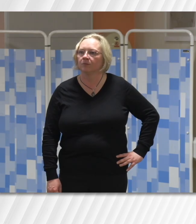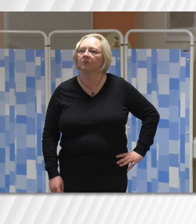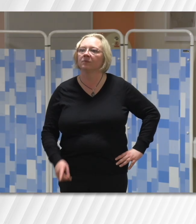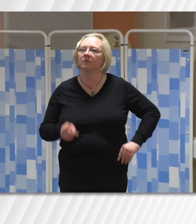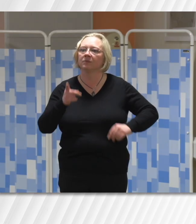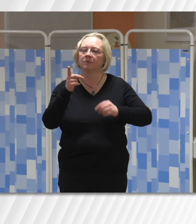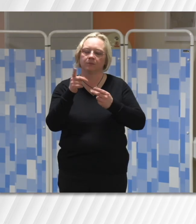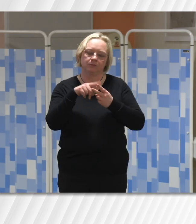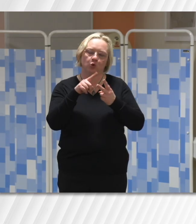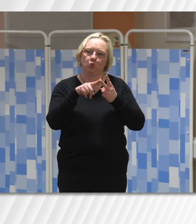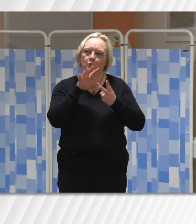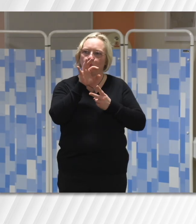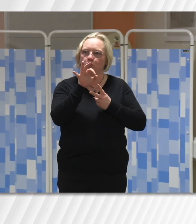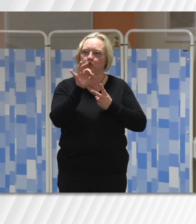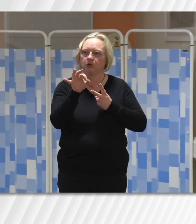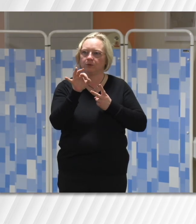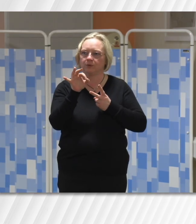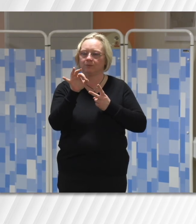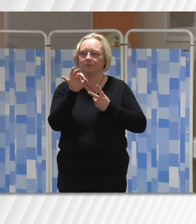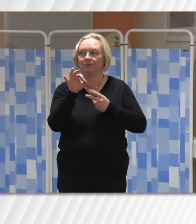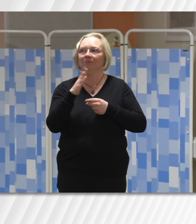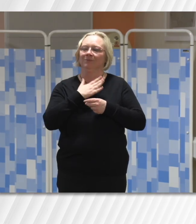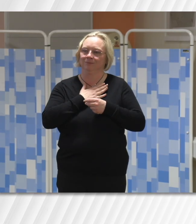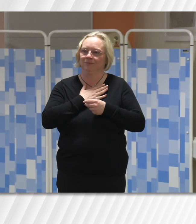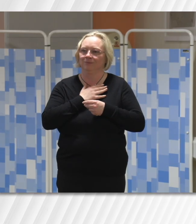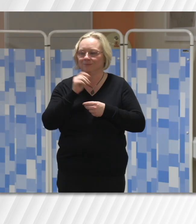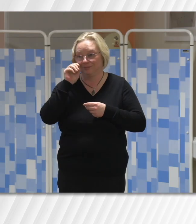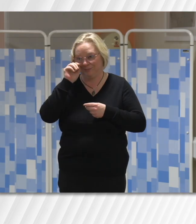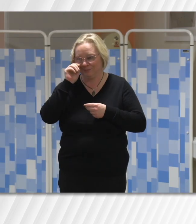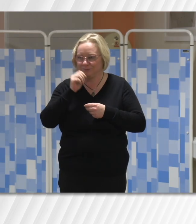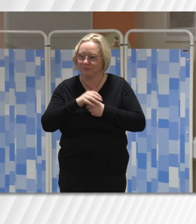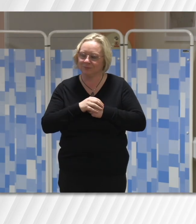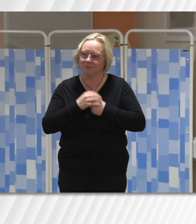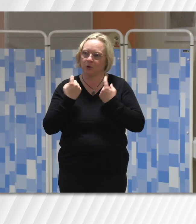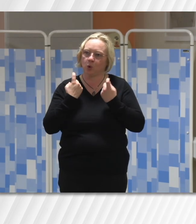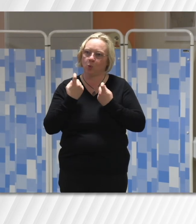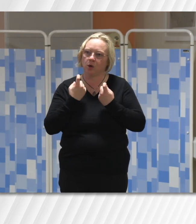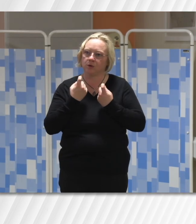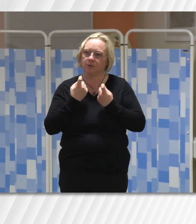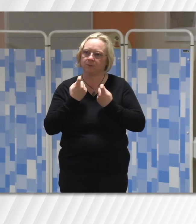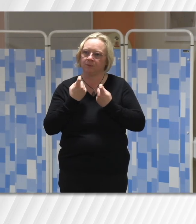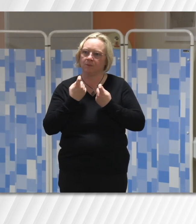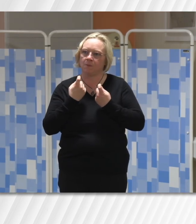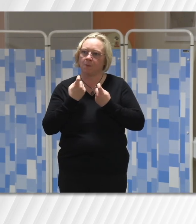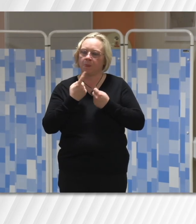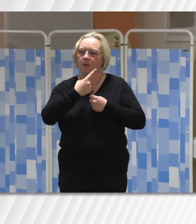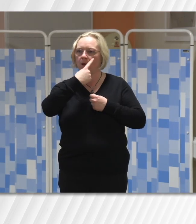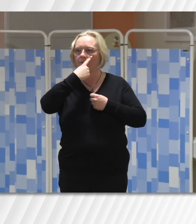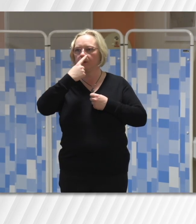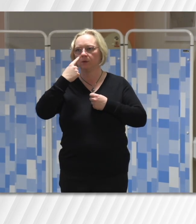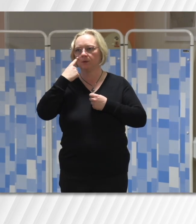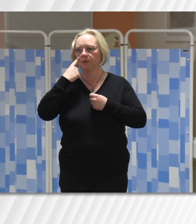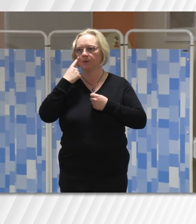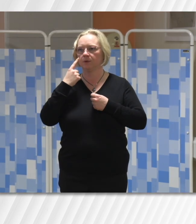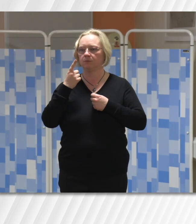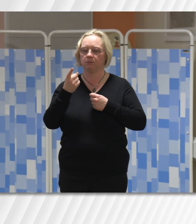I've got two questions, if you don't mind. I'm just wondering what the evidence is around